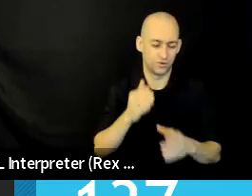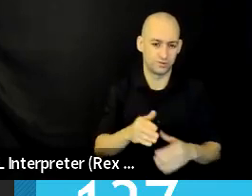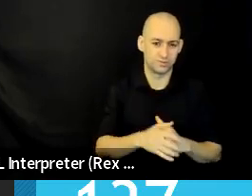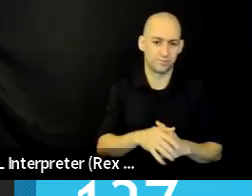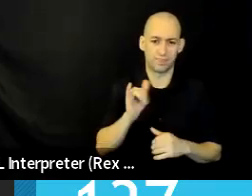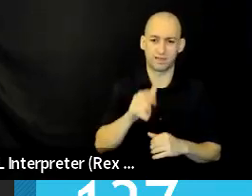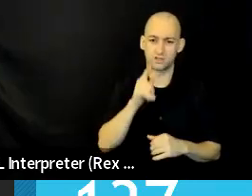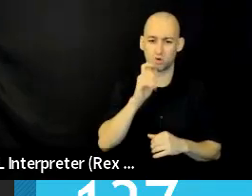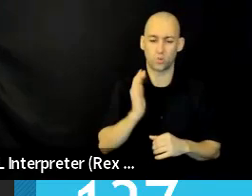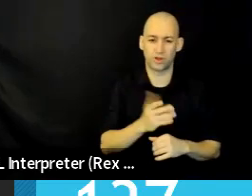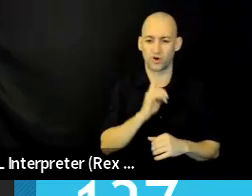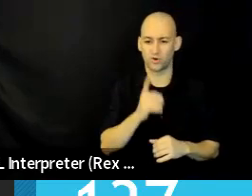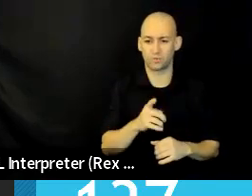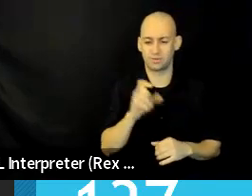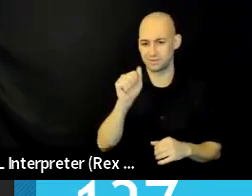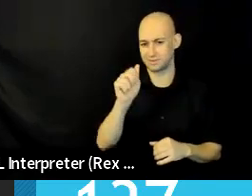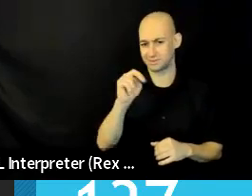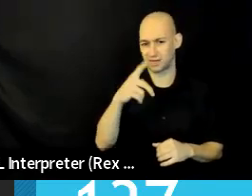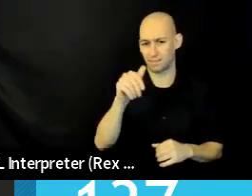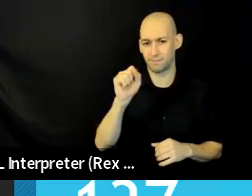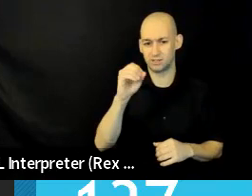we are at San Paso Truck Stop.